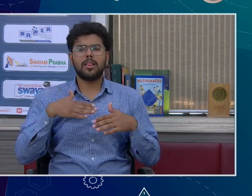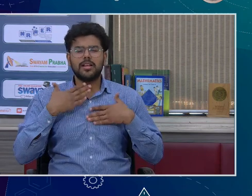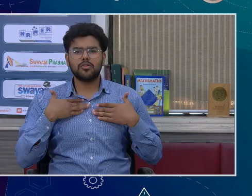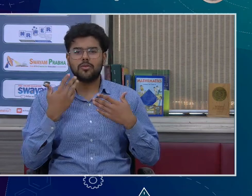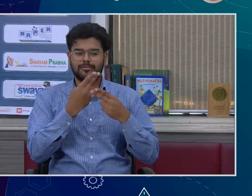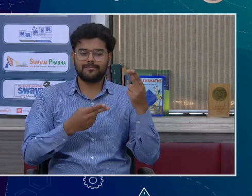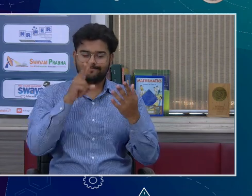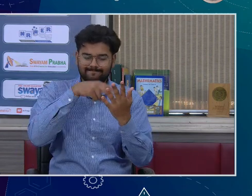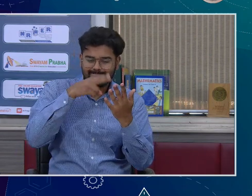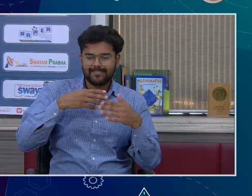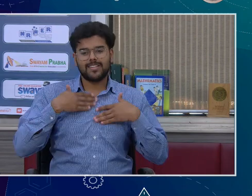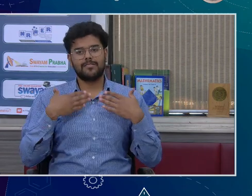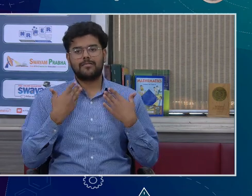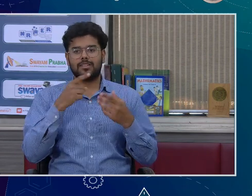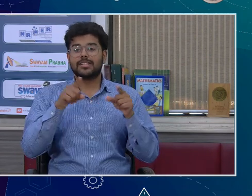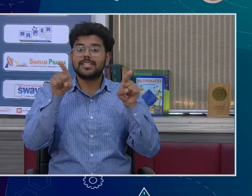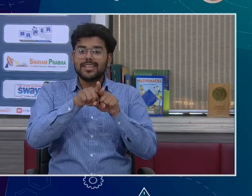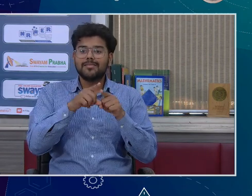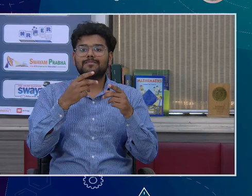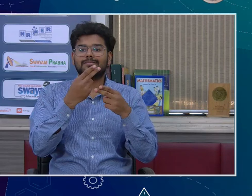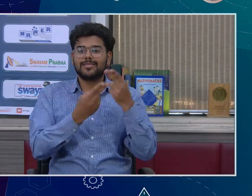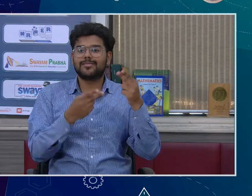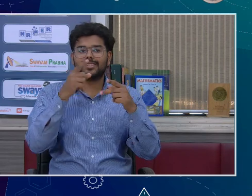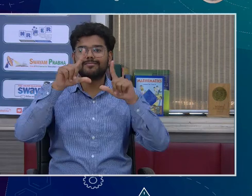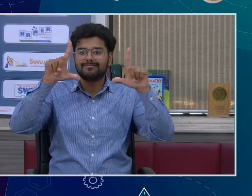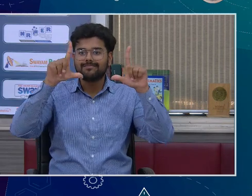would be shown on the slides. Okay. And